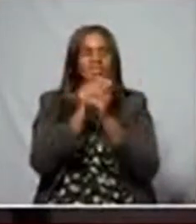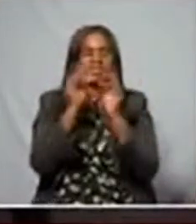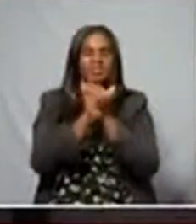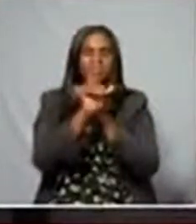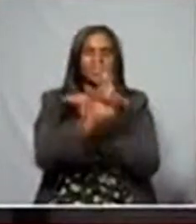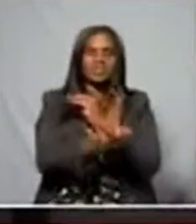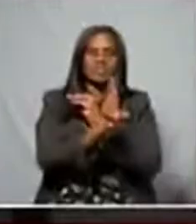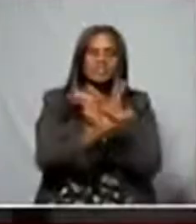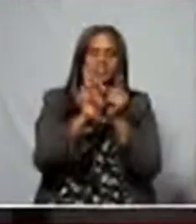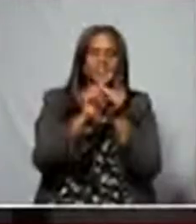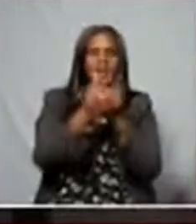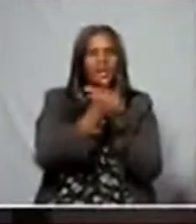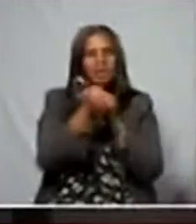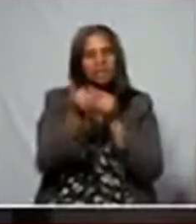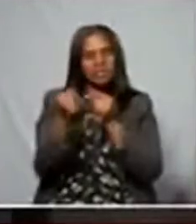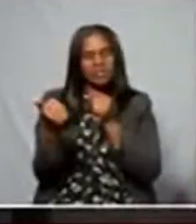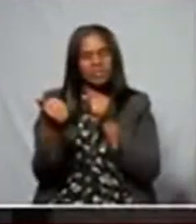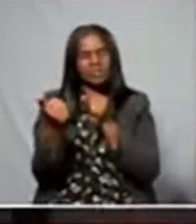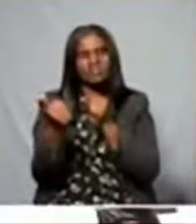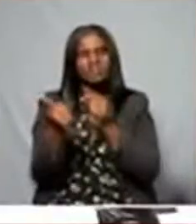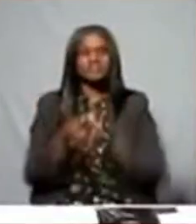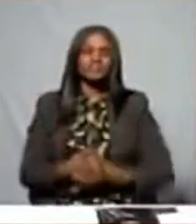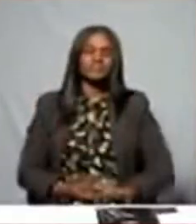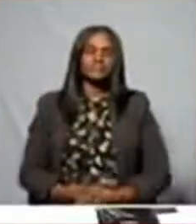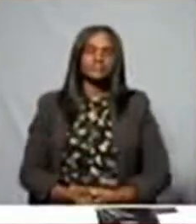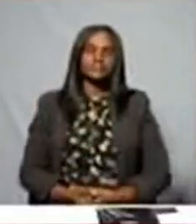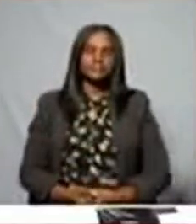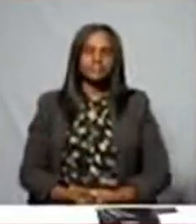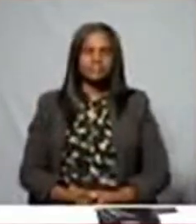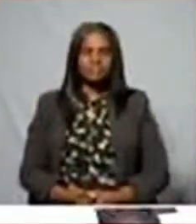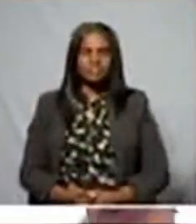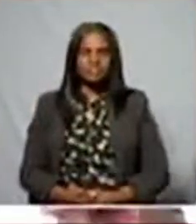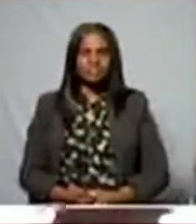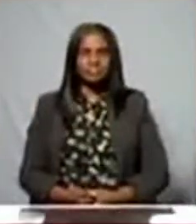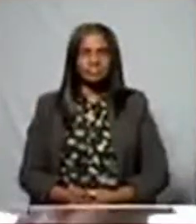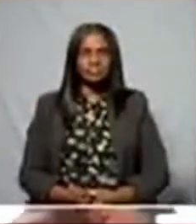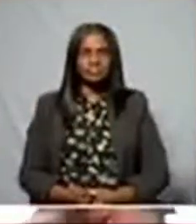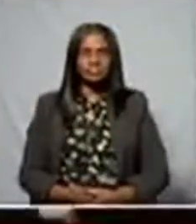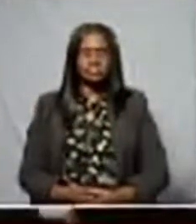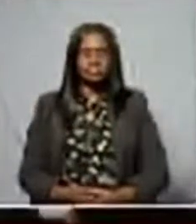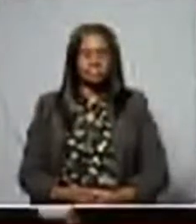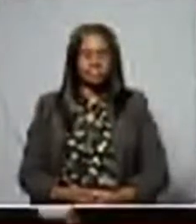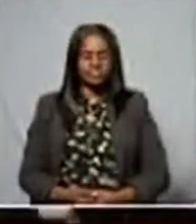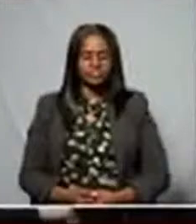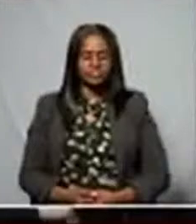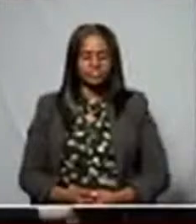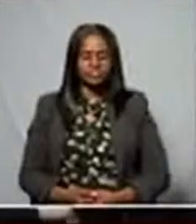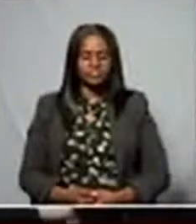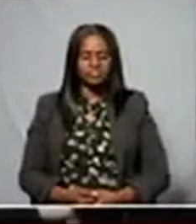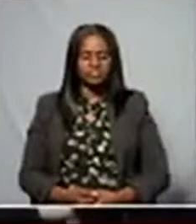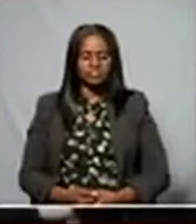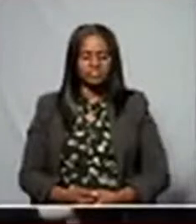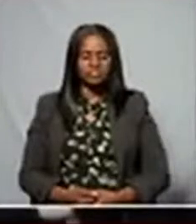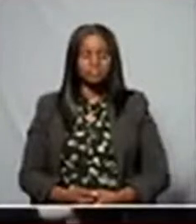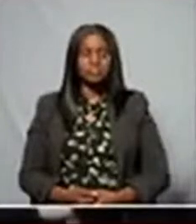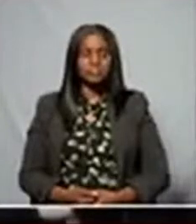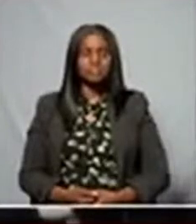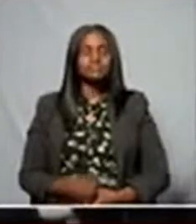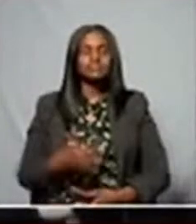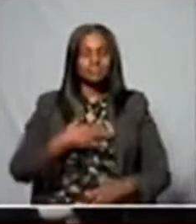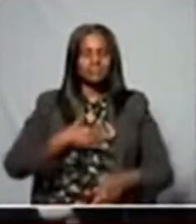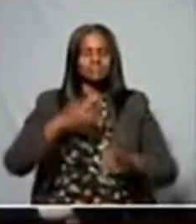other. Thank you. Honorable Simunji. Thank you, Chair. I think my colleague